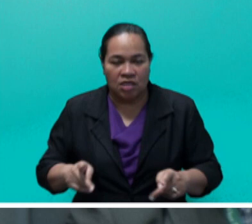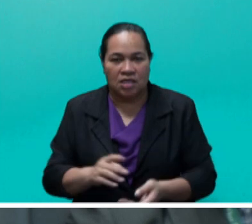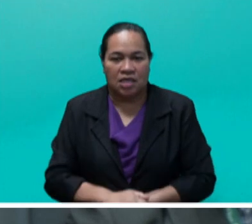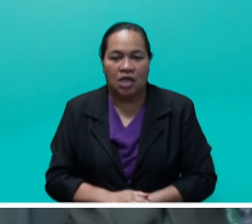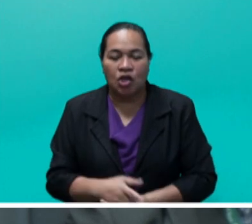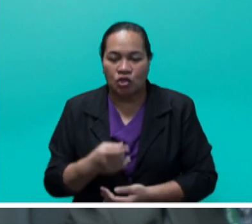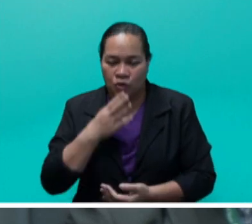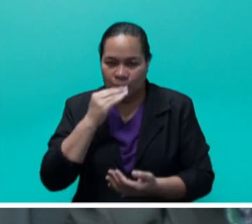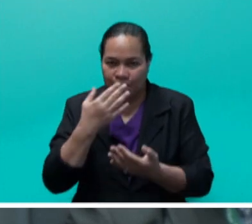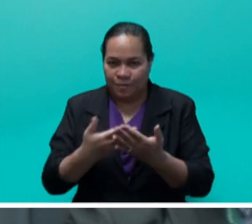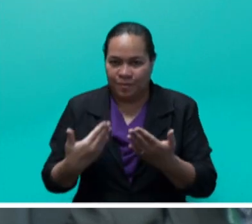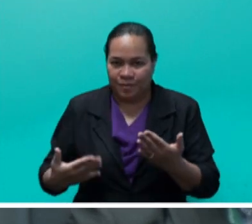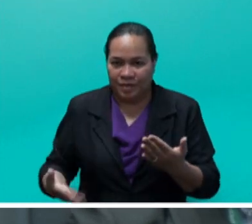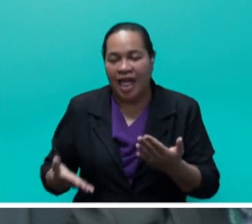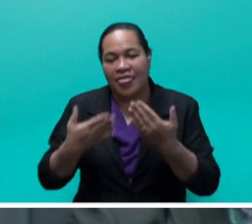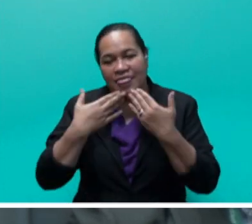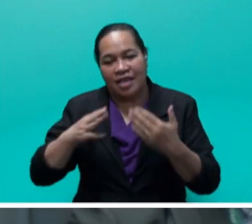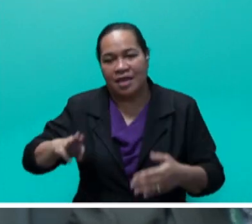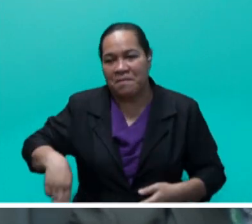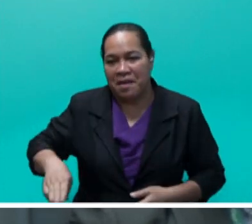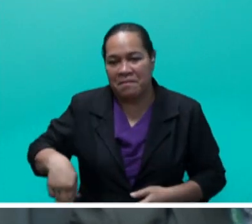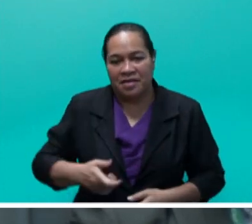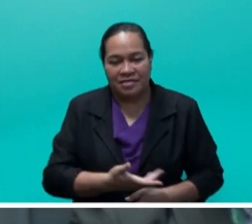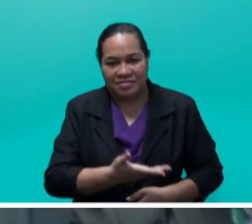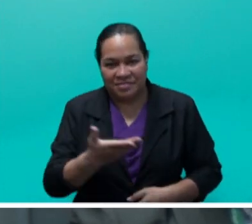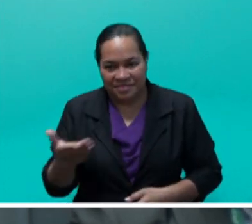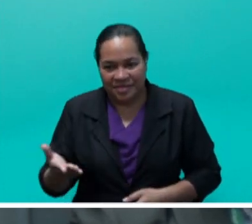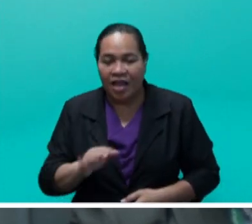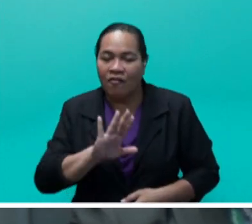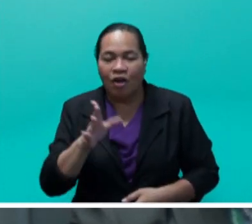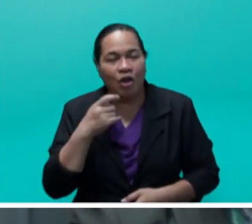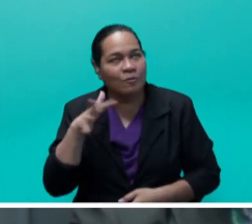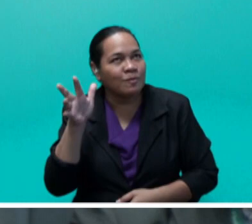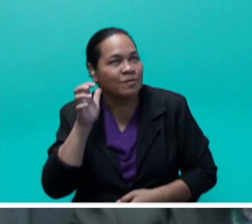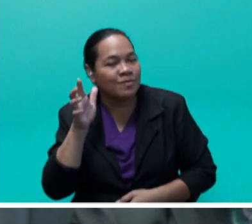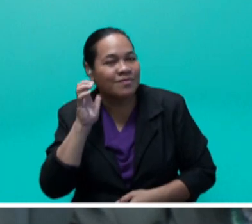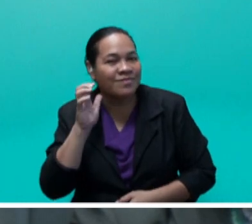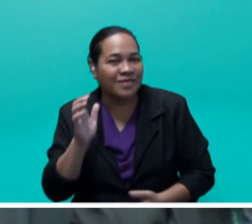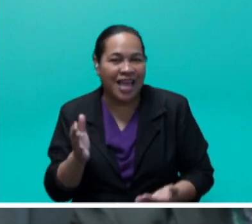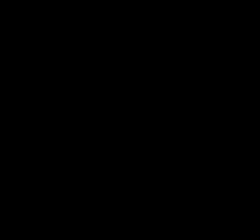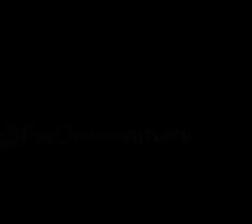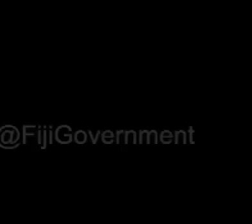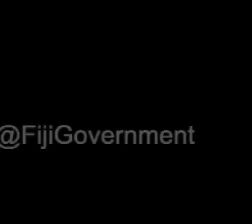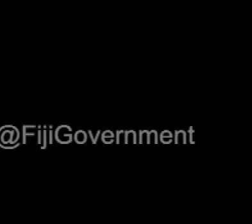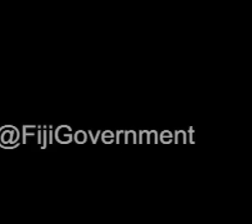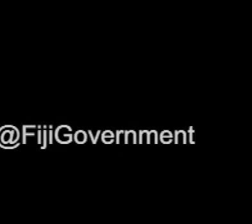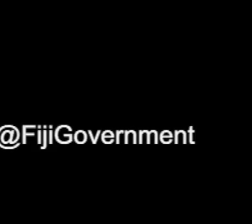to deliver this statement and thank the members of the House for their indulgence. Vinaka, and thank you all.